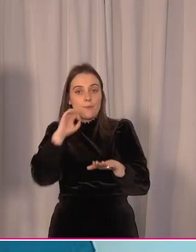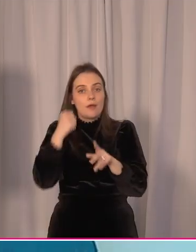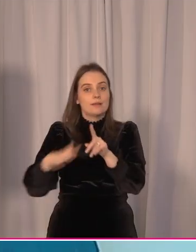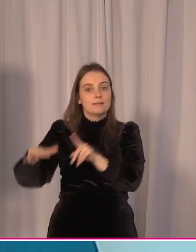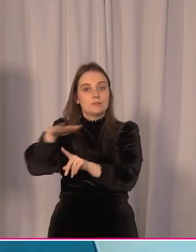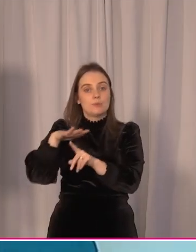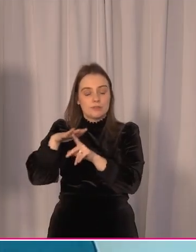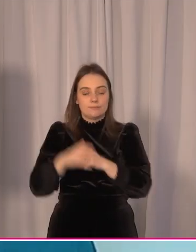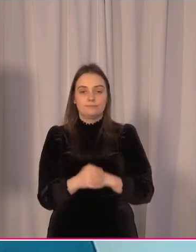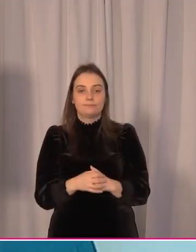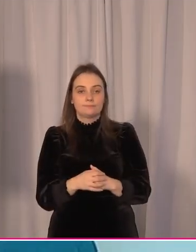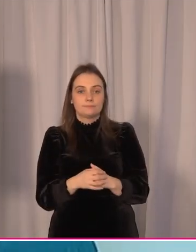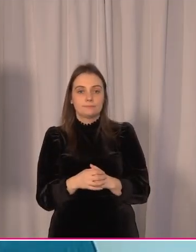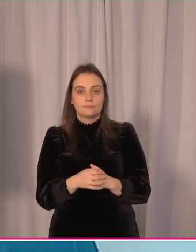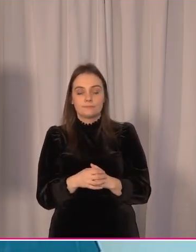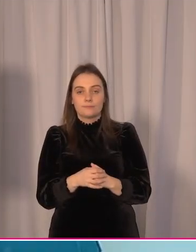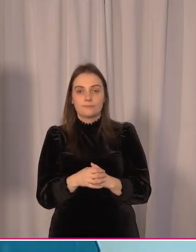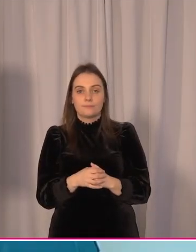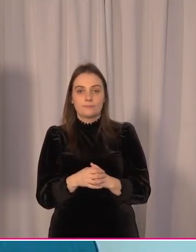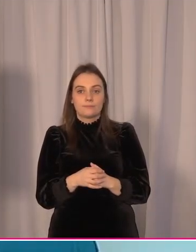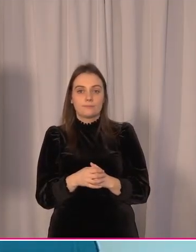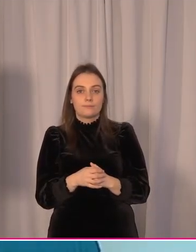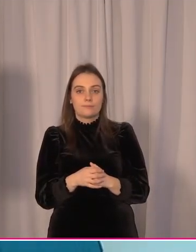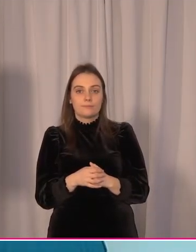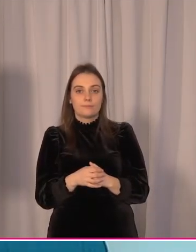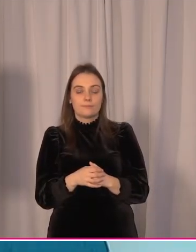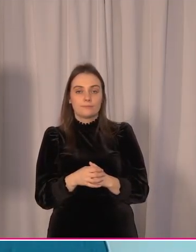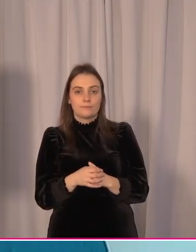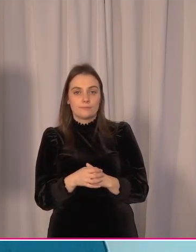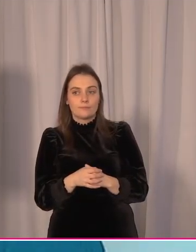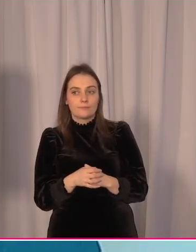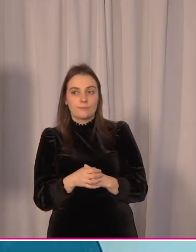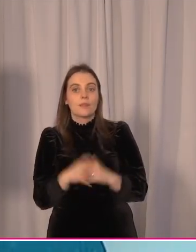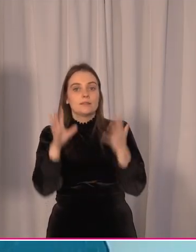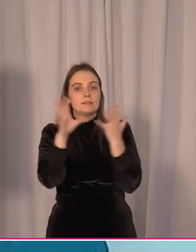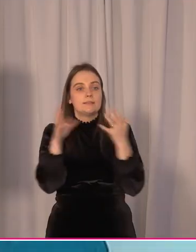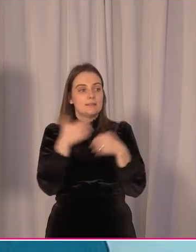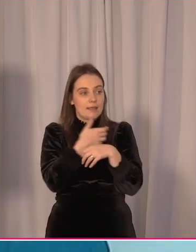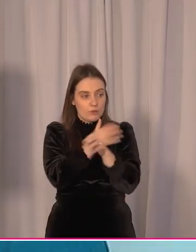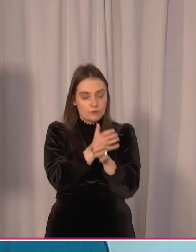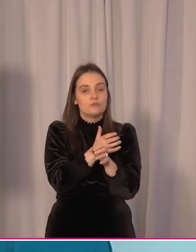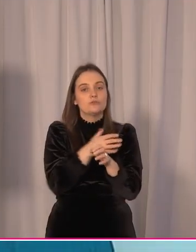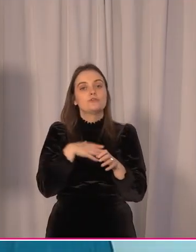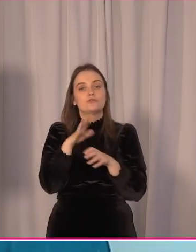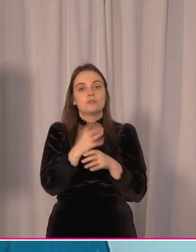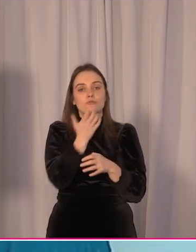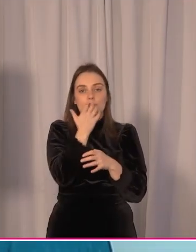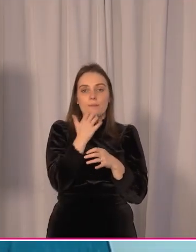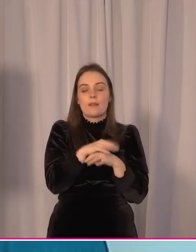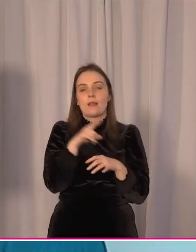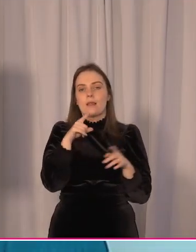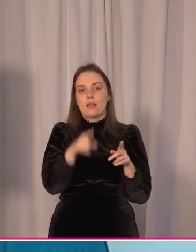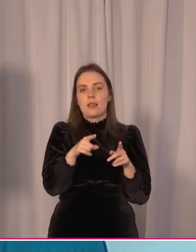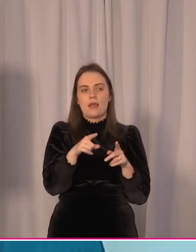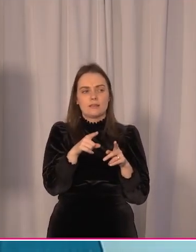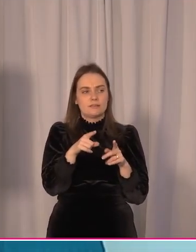situation. So only 10 countries actually criminalize forced sterilization